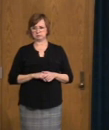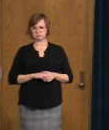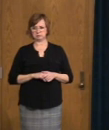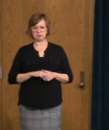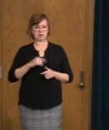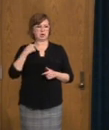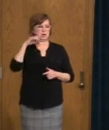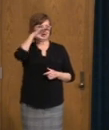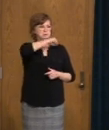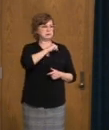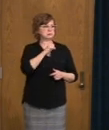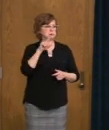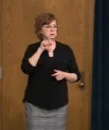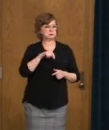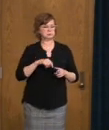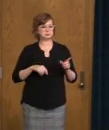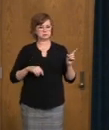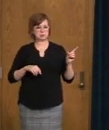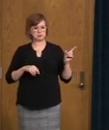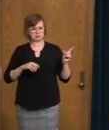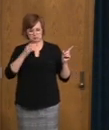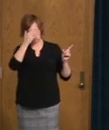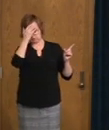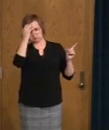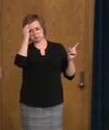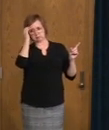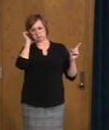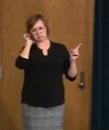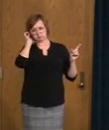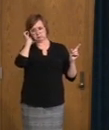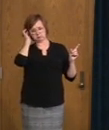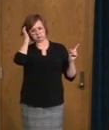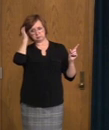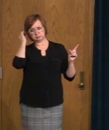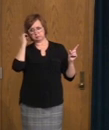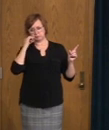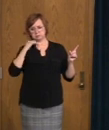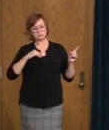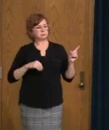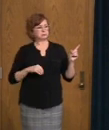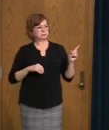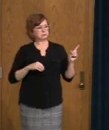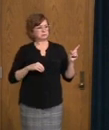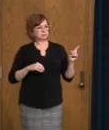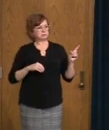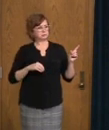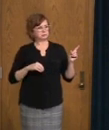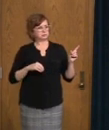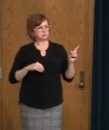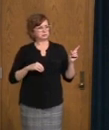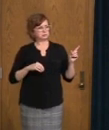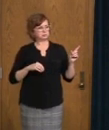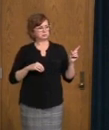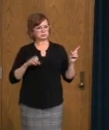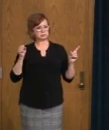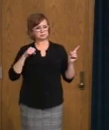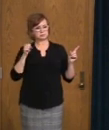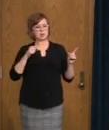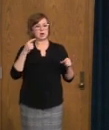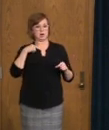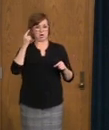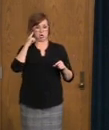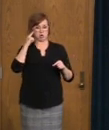Sorry, I couldn't quite hear. I heard Regina movement of COVID. Sorry, could you repeat the question? Or I've heard